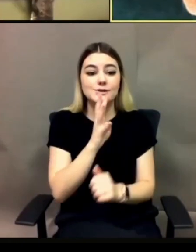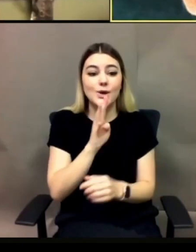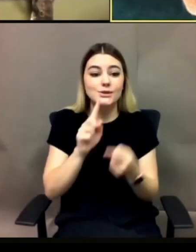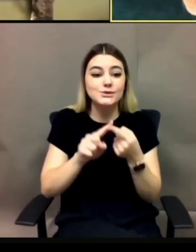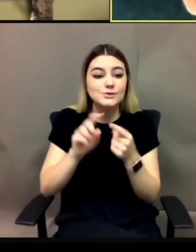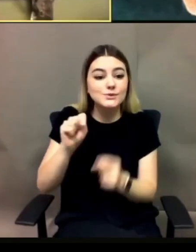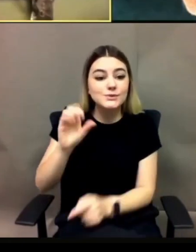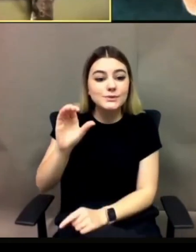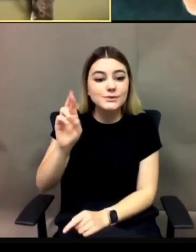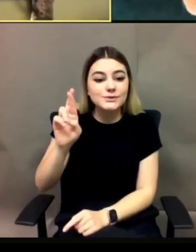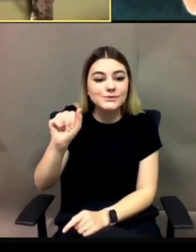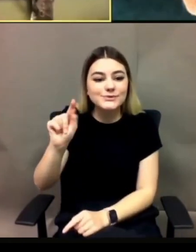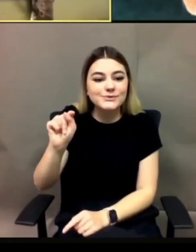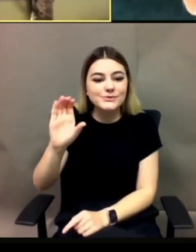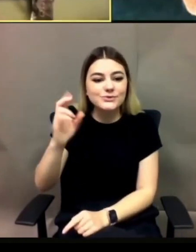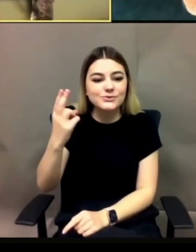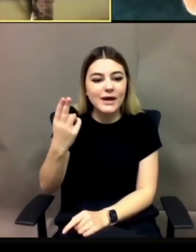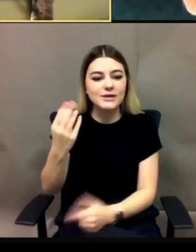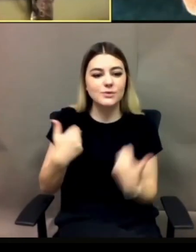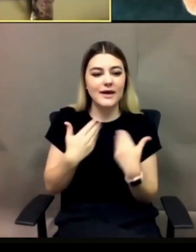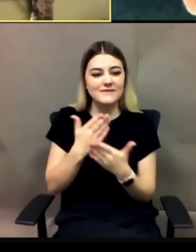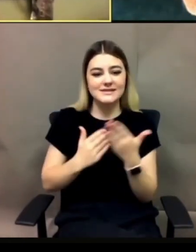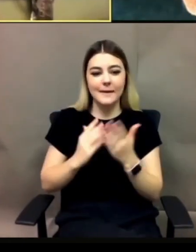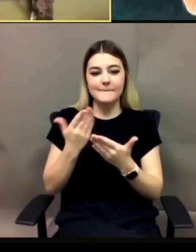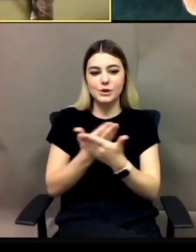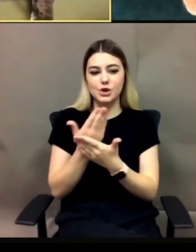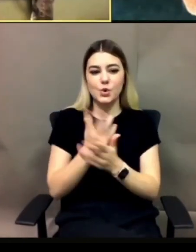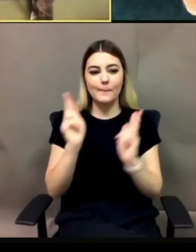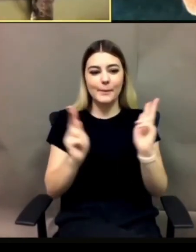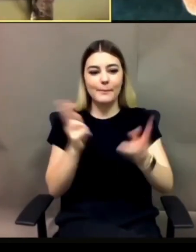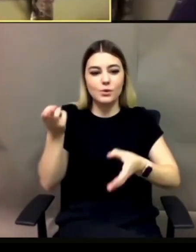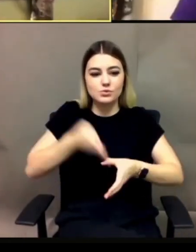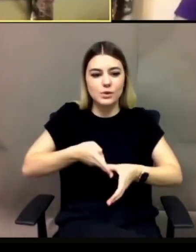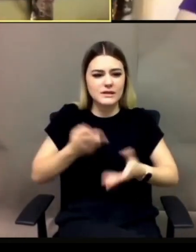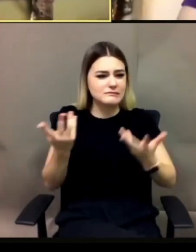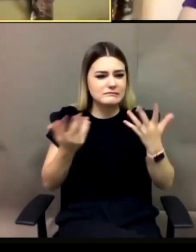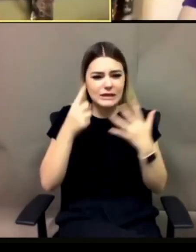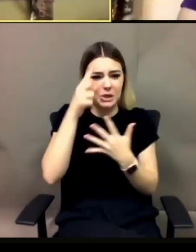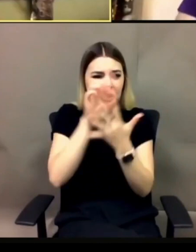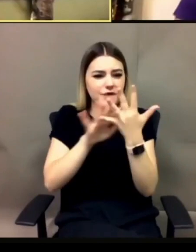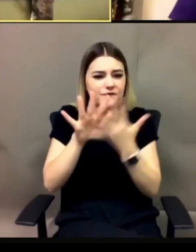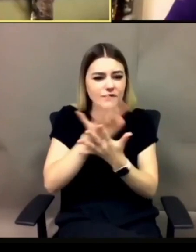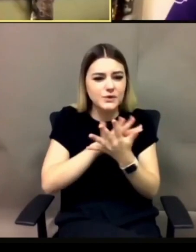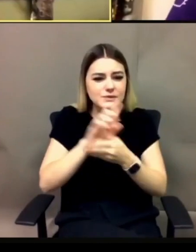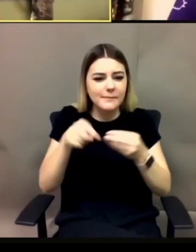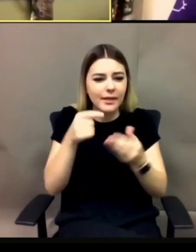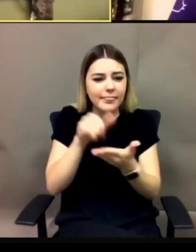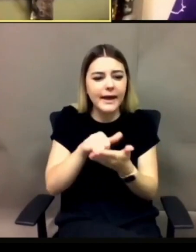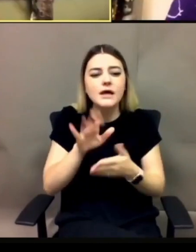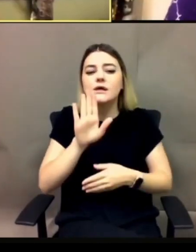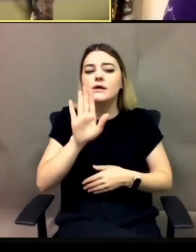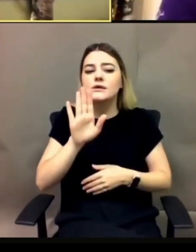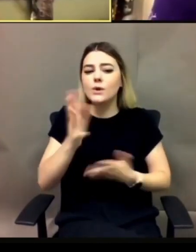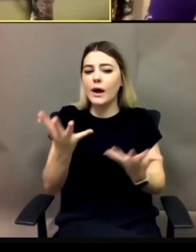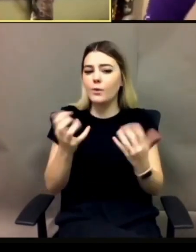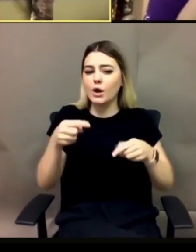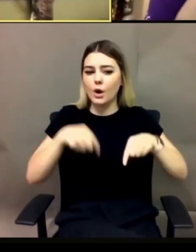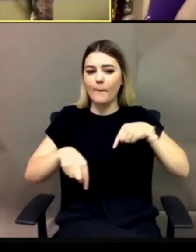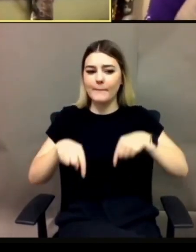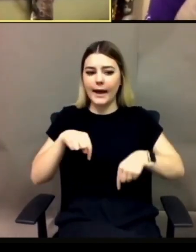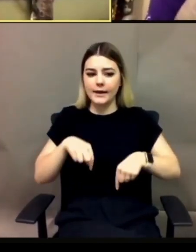So we have some new people who are a little lost in that. So let me just go back to our